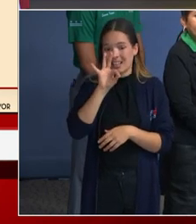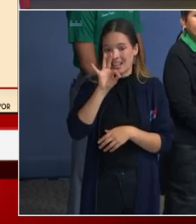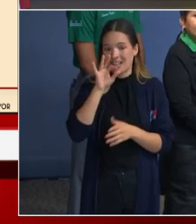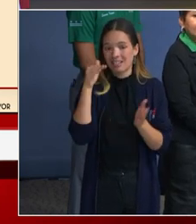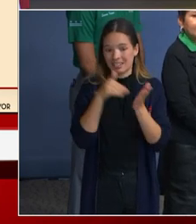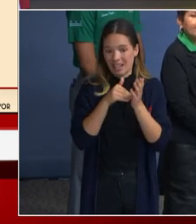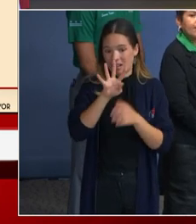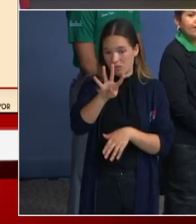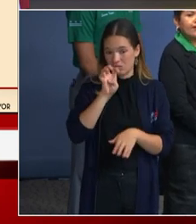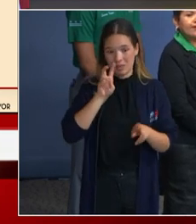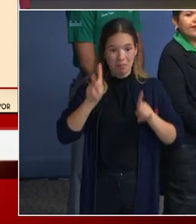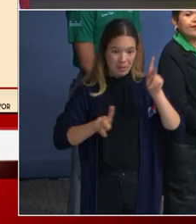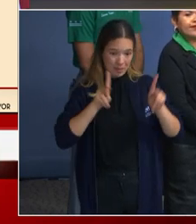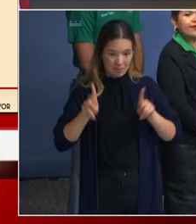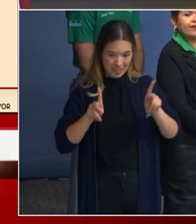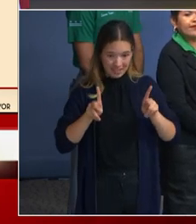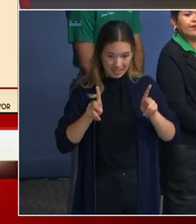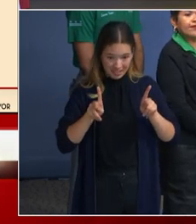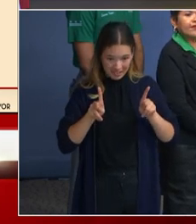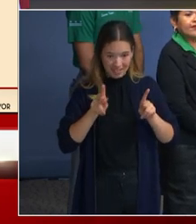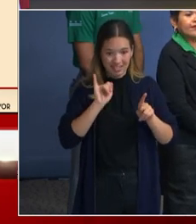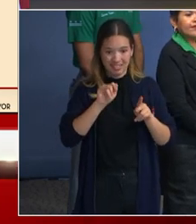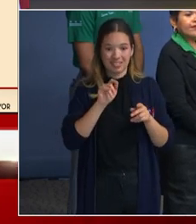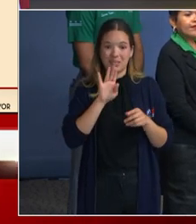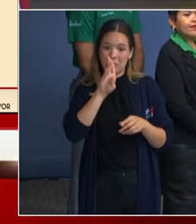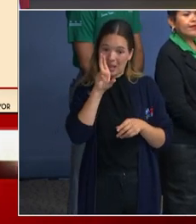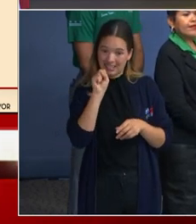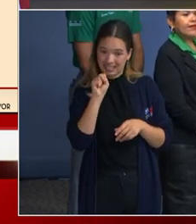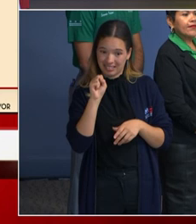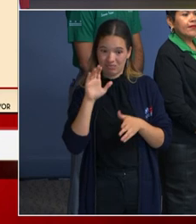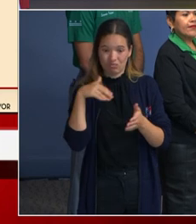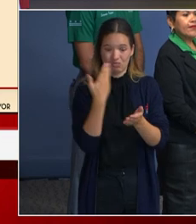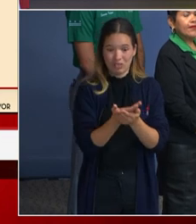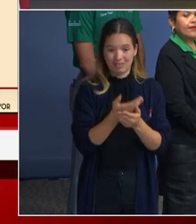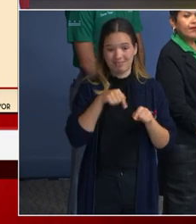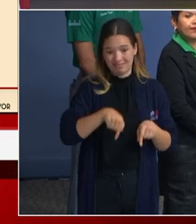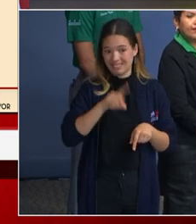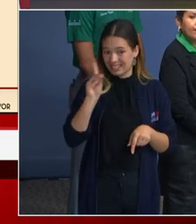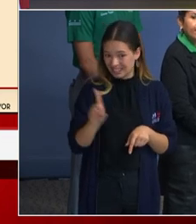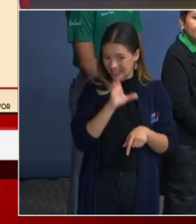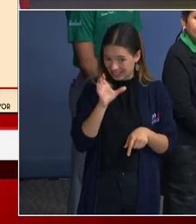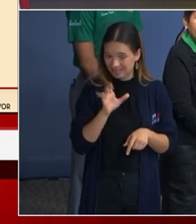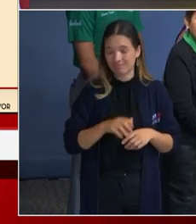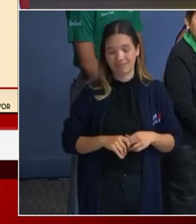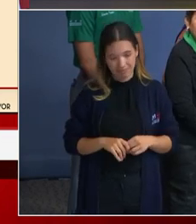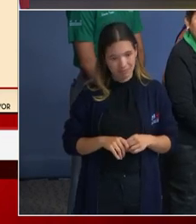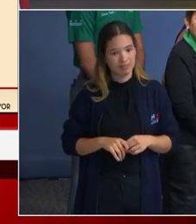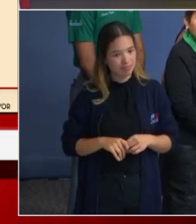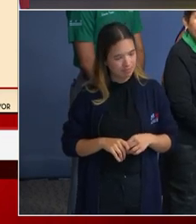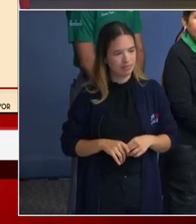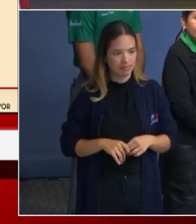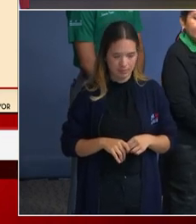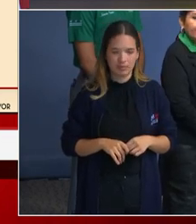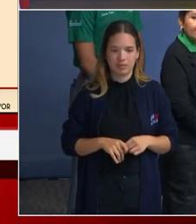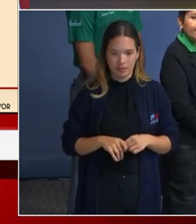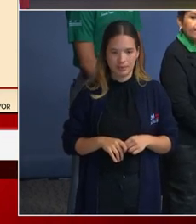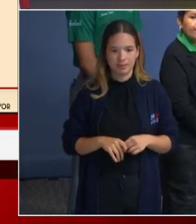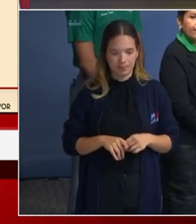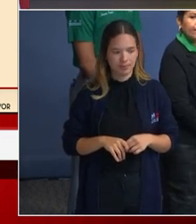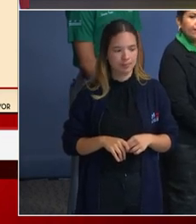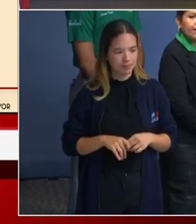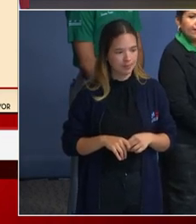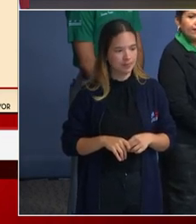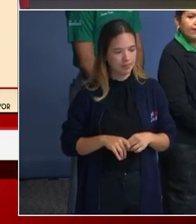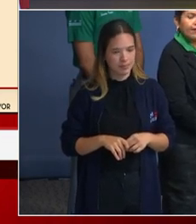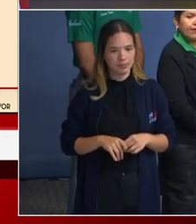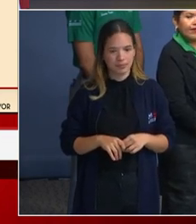9,400 people on buses destined for the District of Columbia. And we